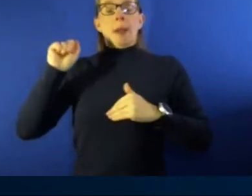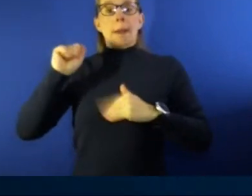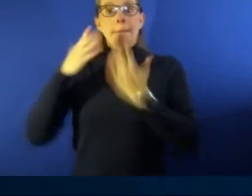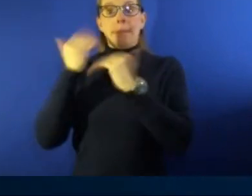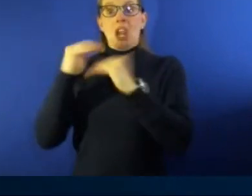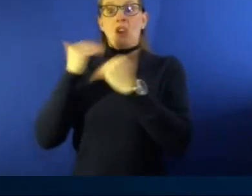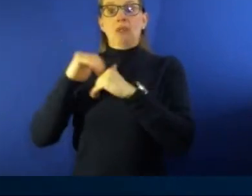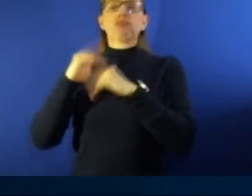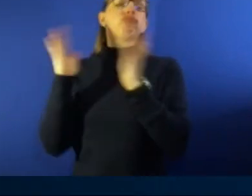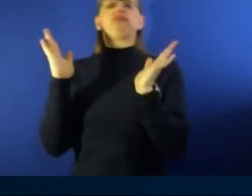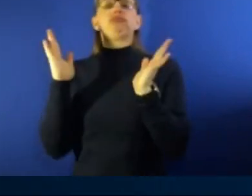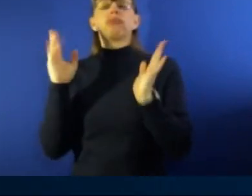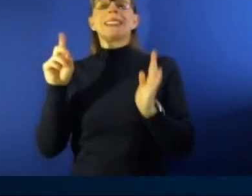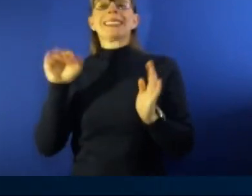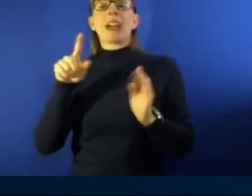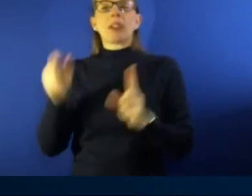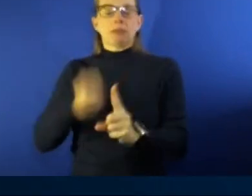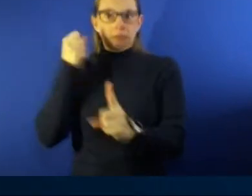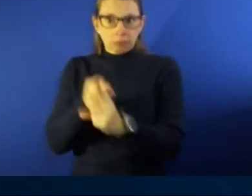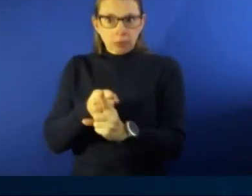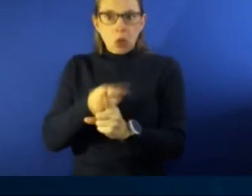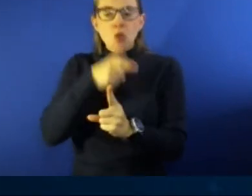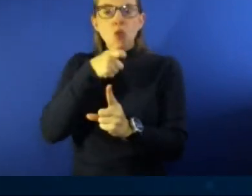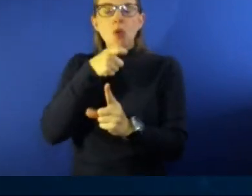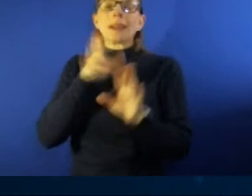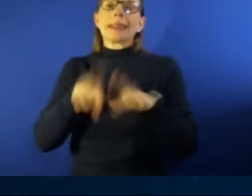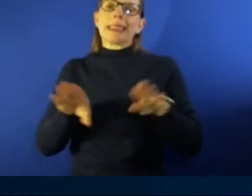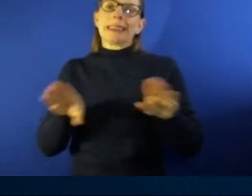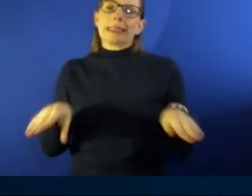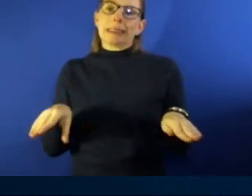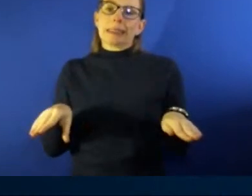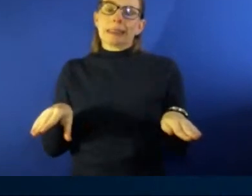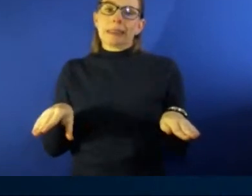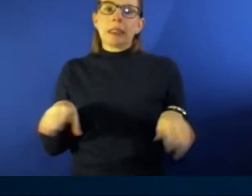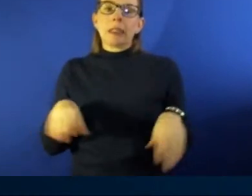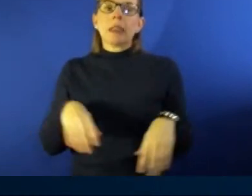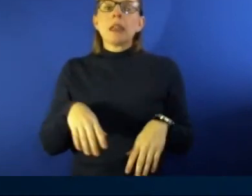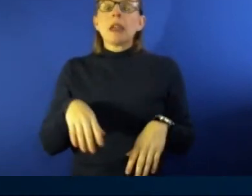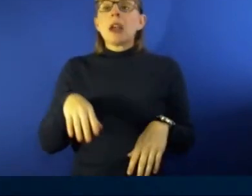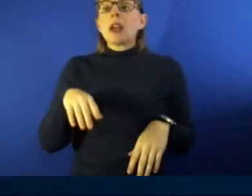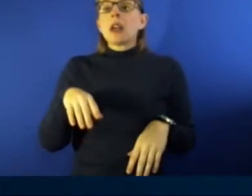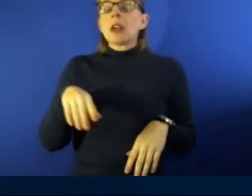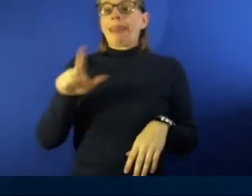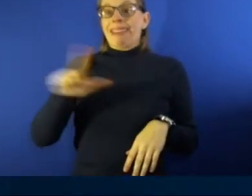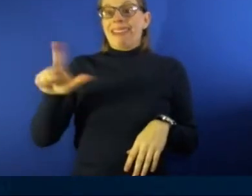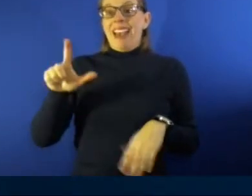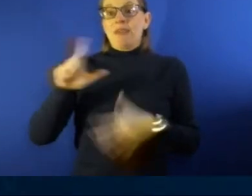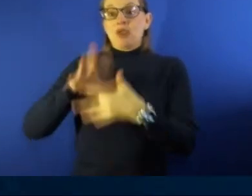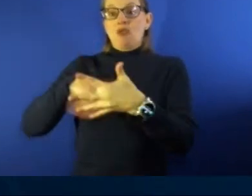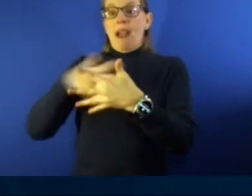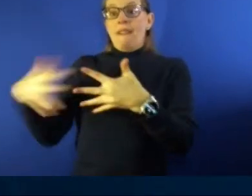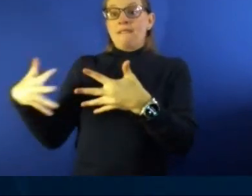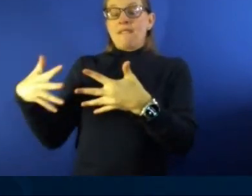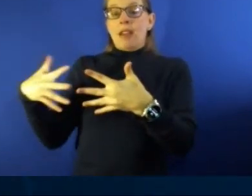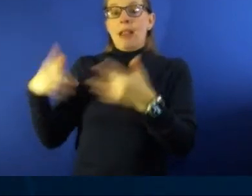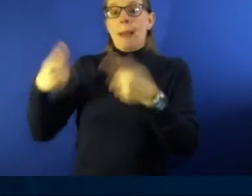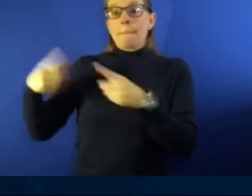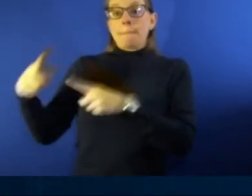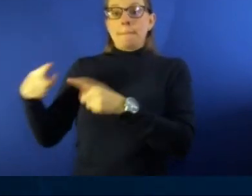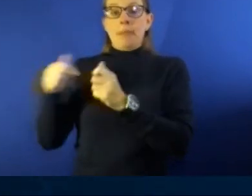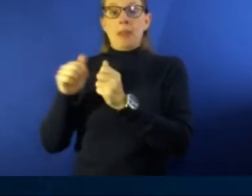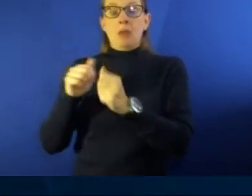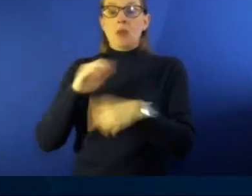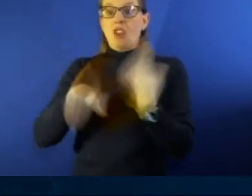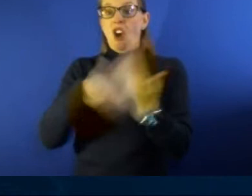hit hardest was kids. And so on the graph on the left, what you can see is what was going on with pediatric or all age group